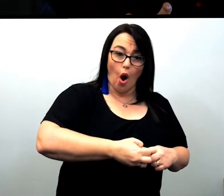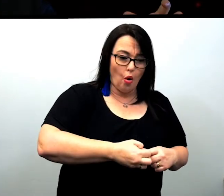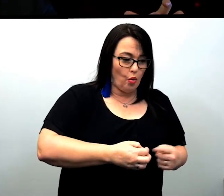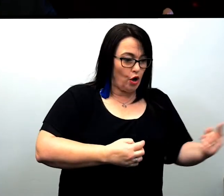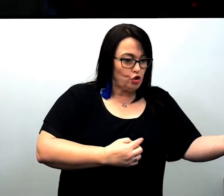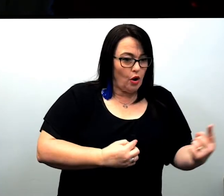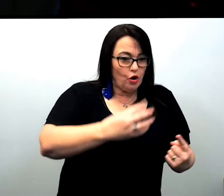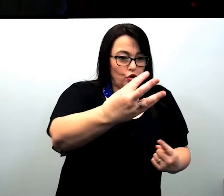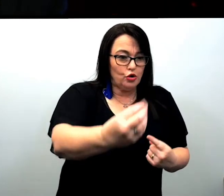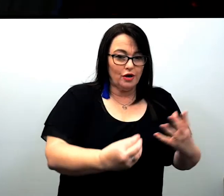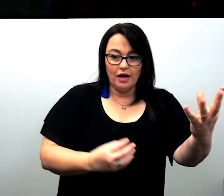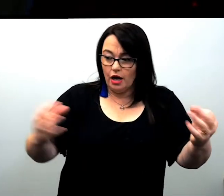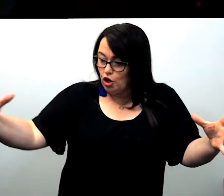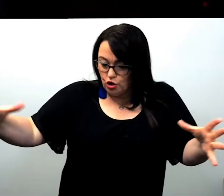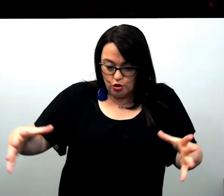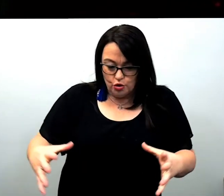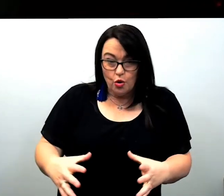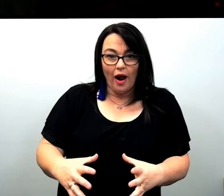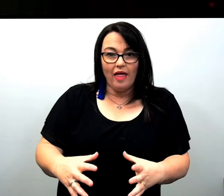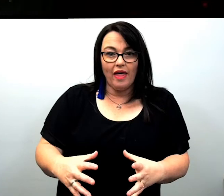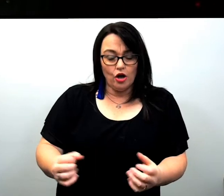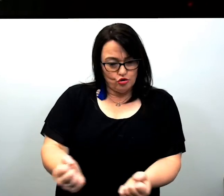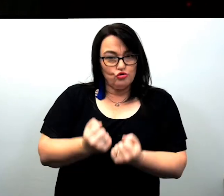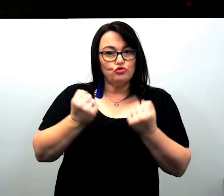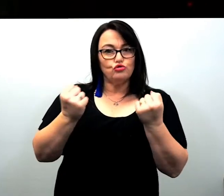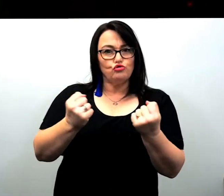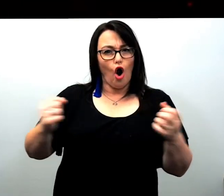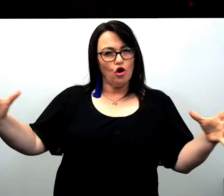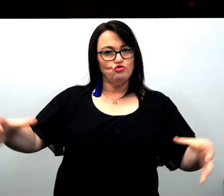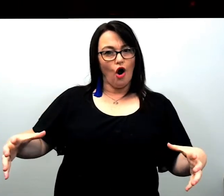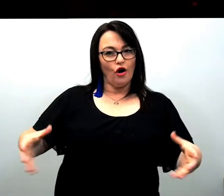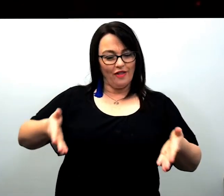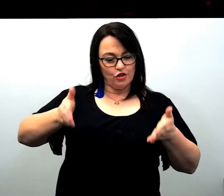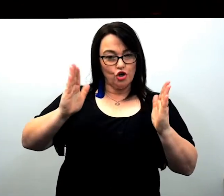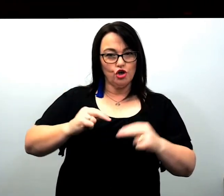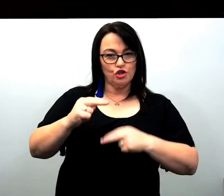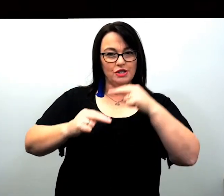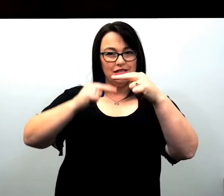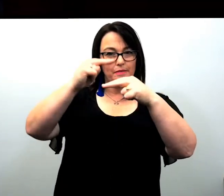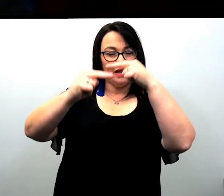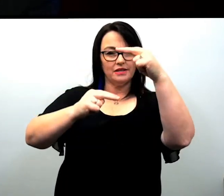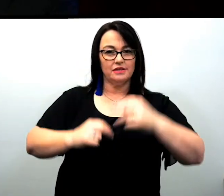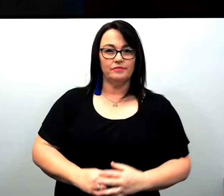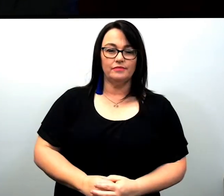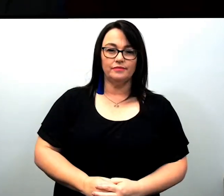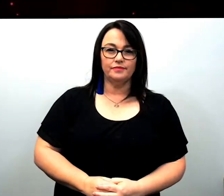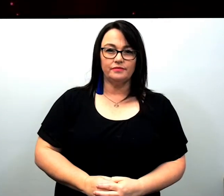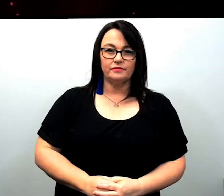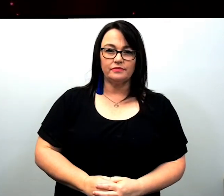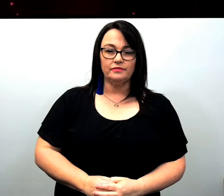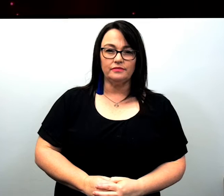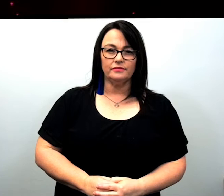comes together and operates with Christ as the head. So, who is Christ to